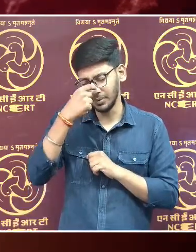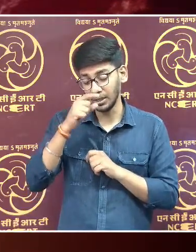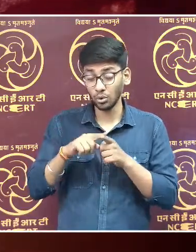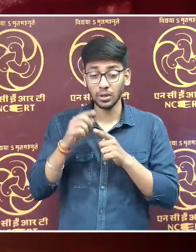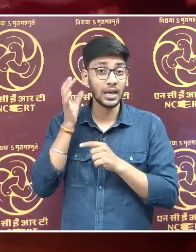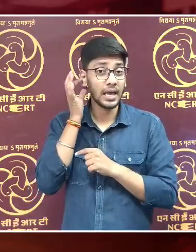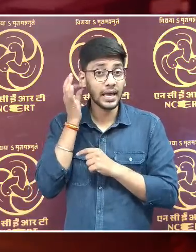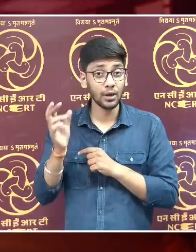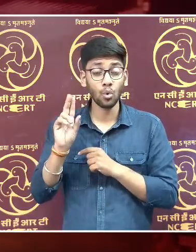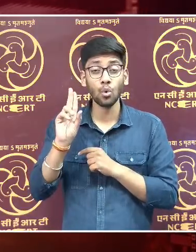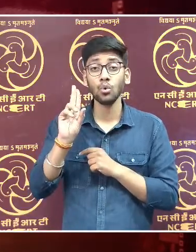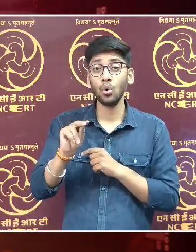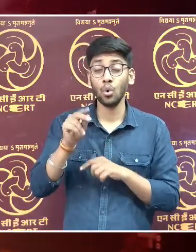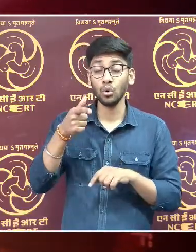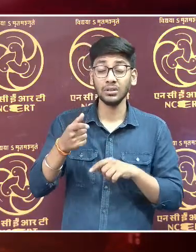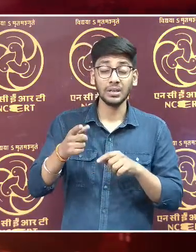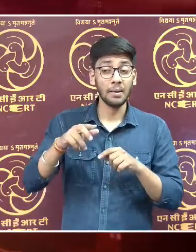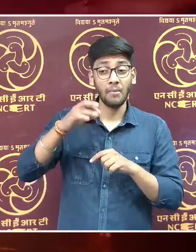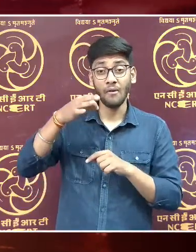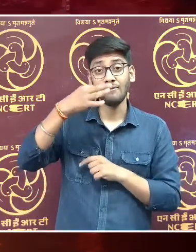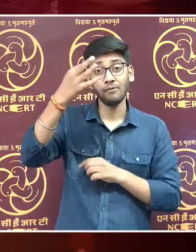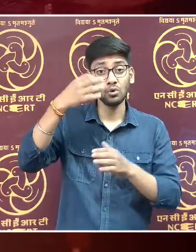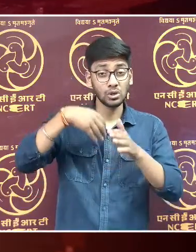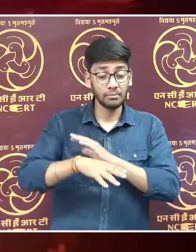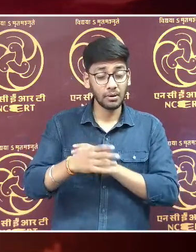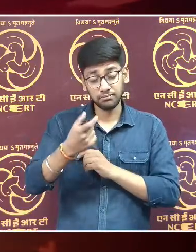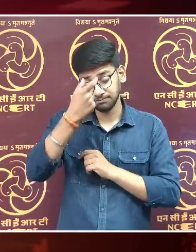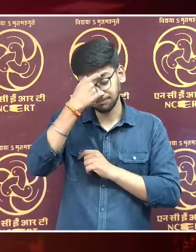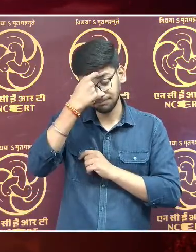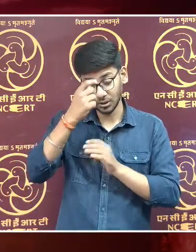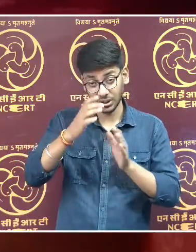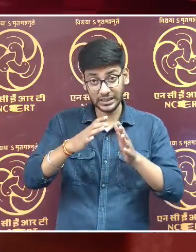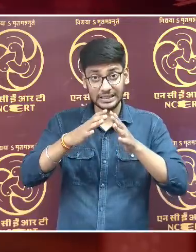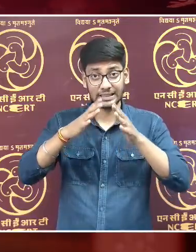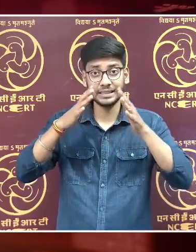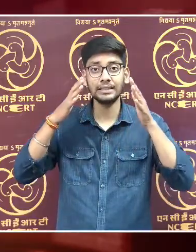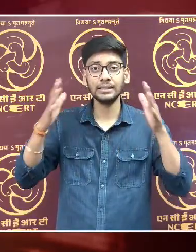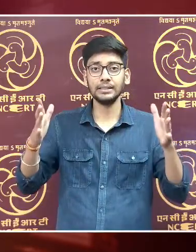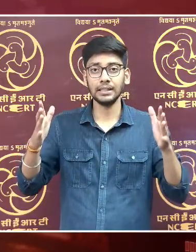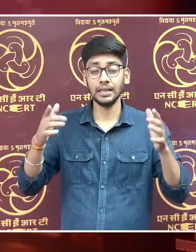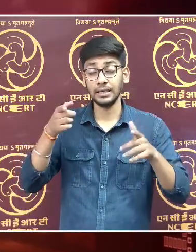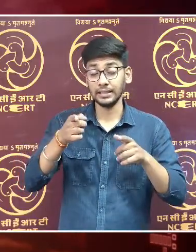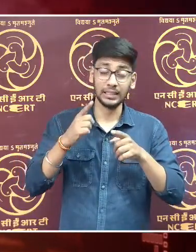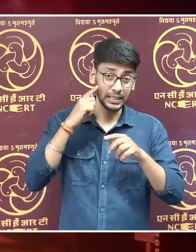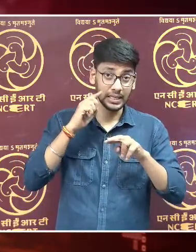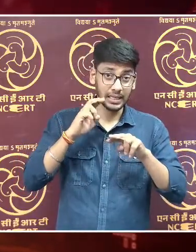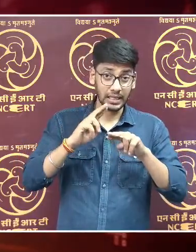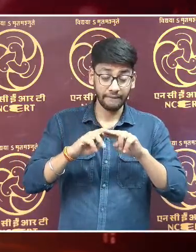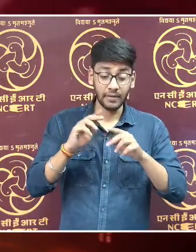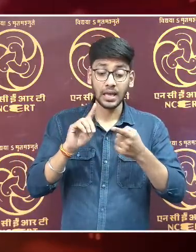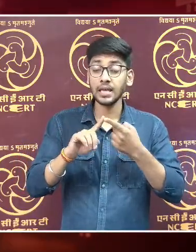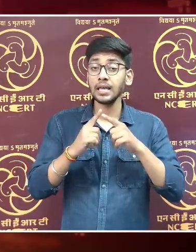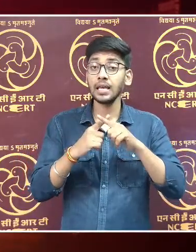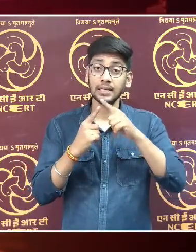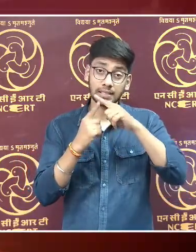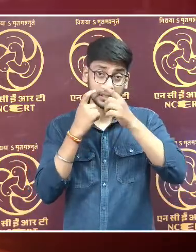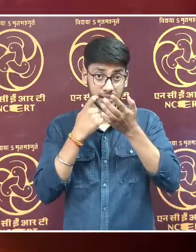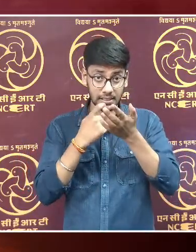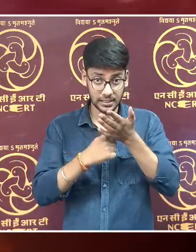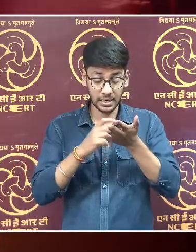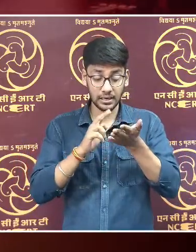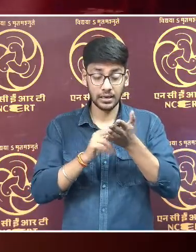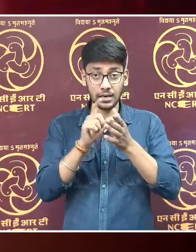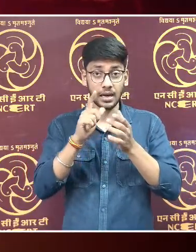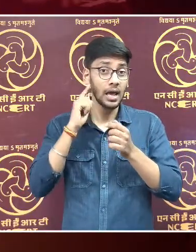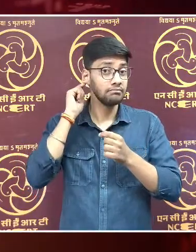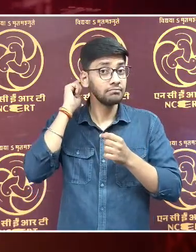ignored, because it's much more difficult than just having a external ear or a middle ear problem, or the inner